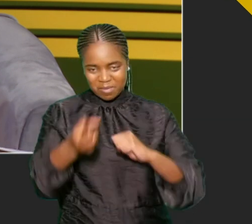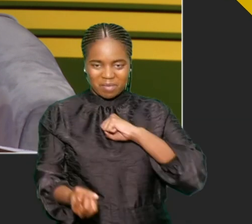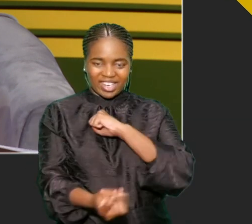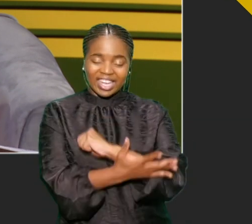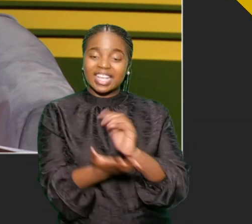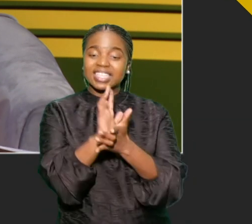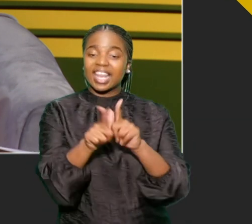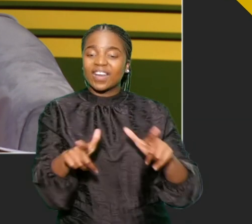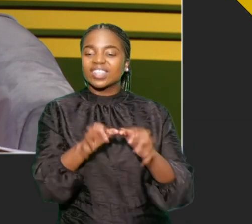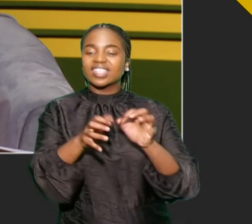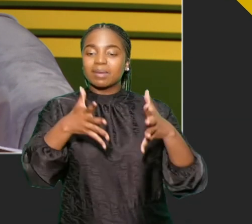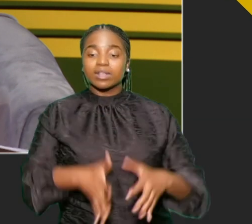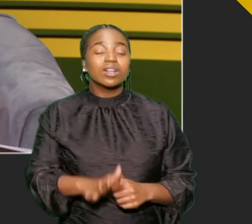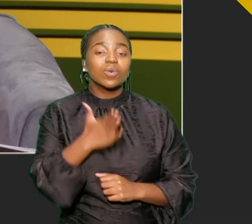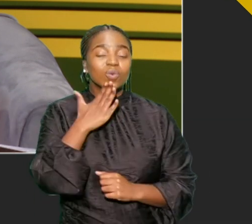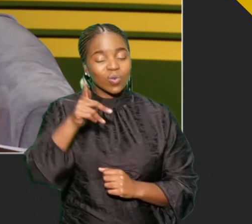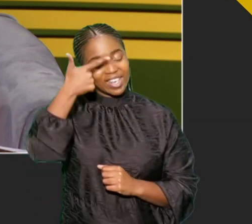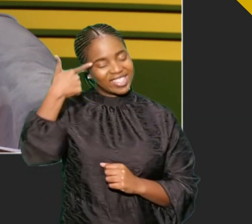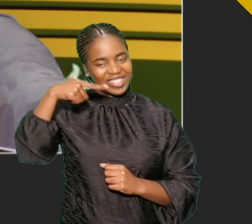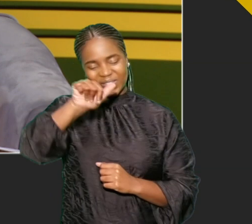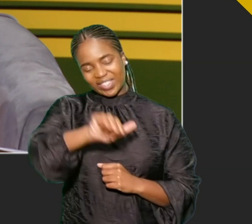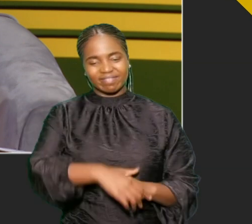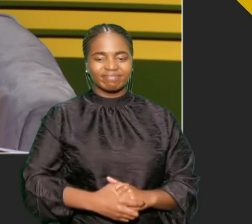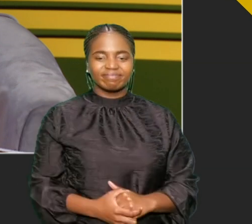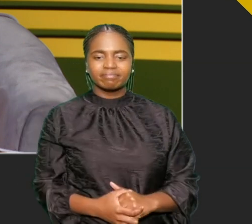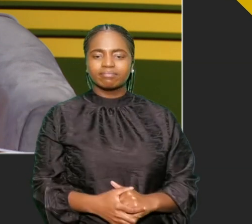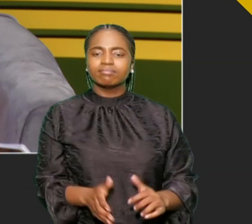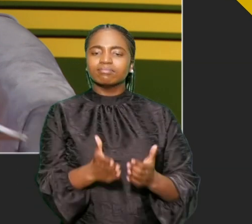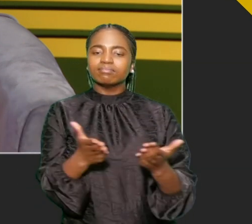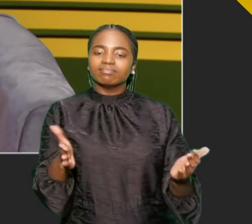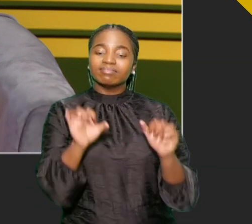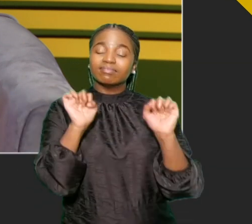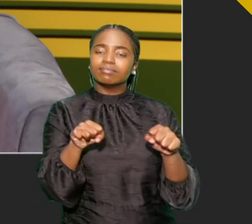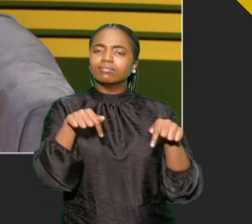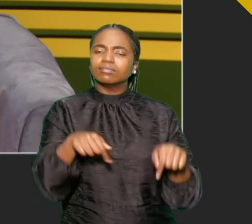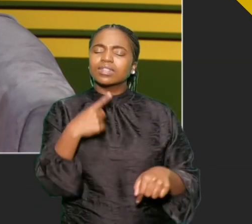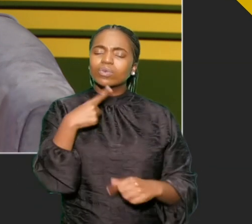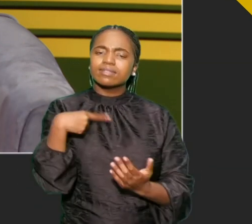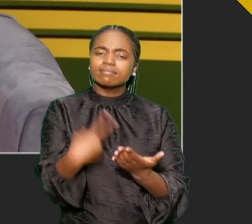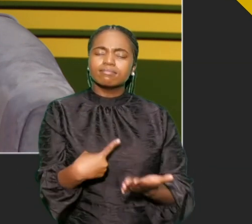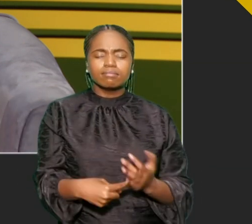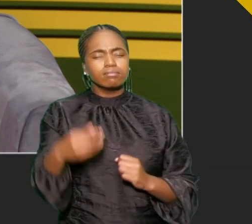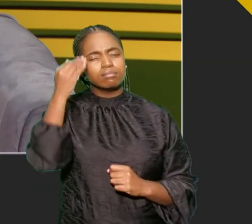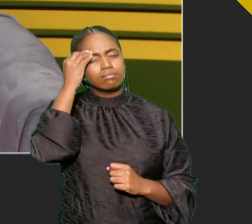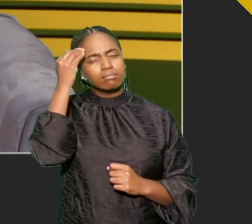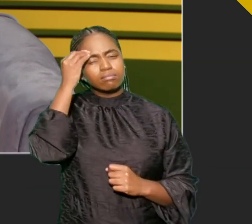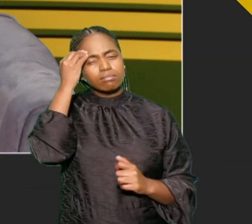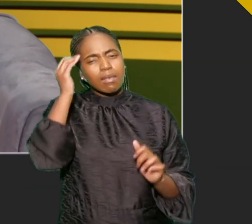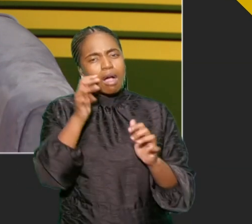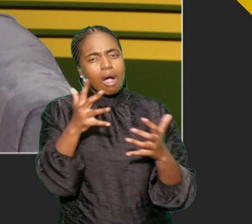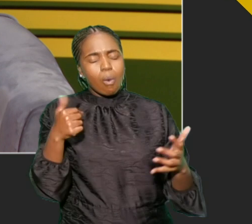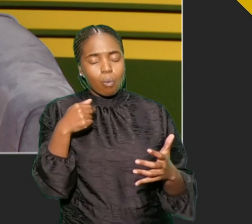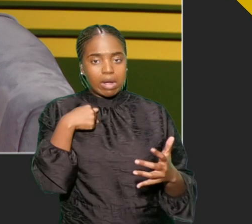Mapulaning, Yanatoling, and Limilamatoro, Kisorina, Andy Savakabashi, Lehon Moradilser Level, the psychological effects of